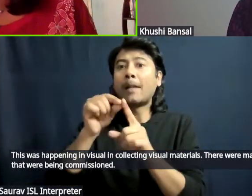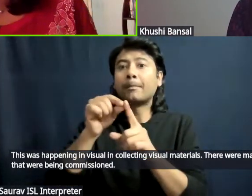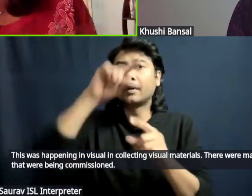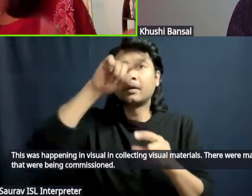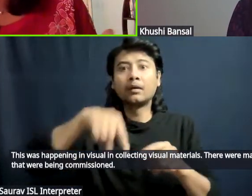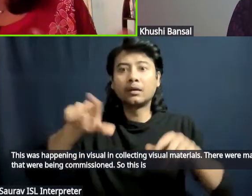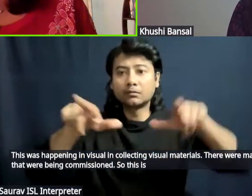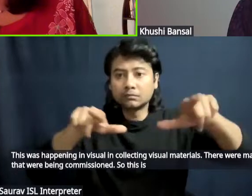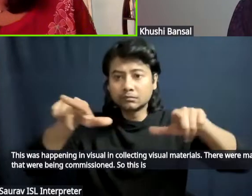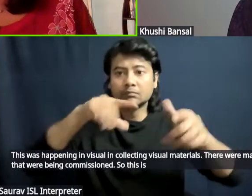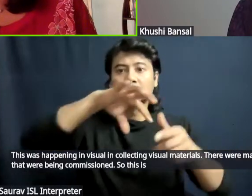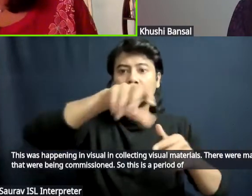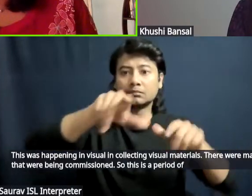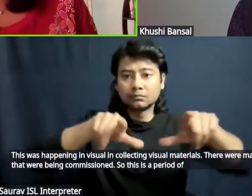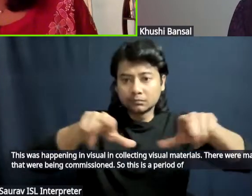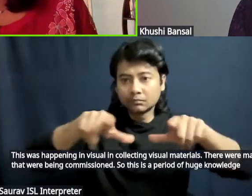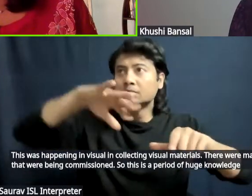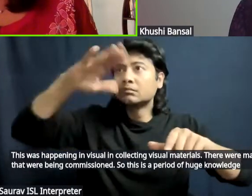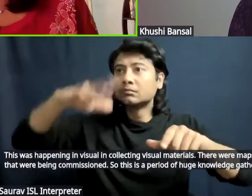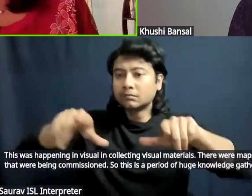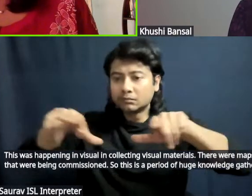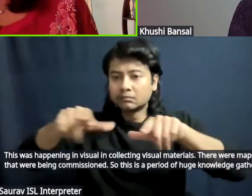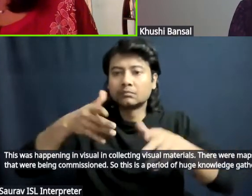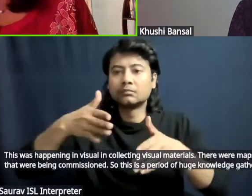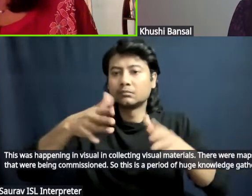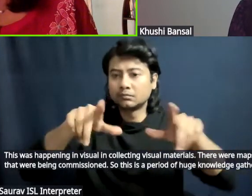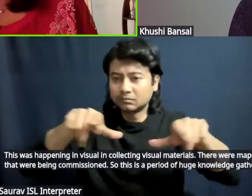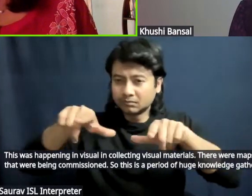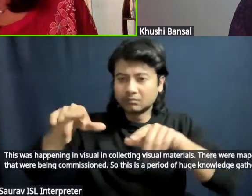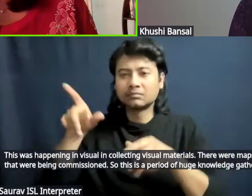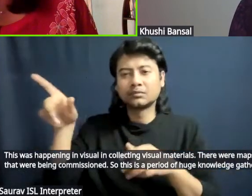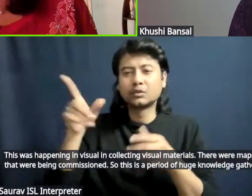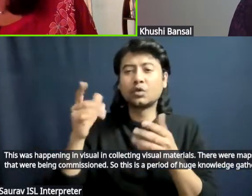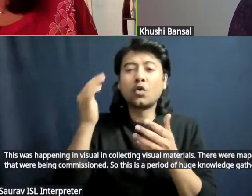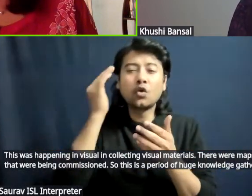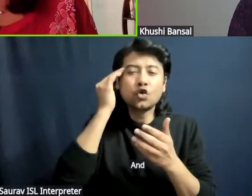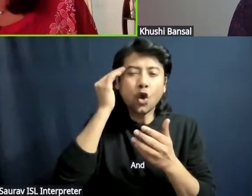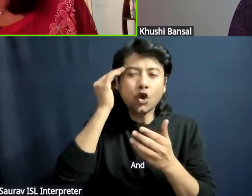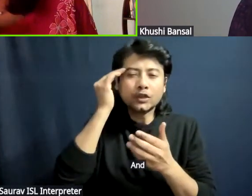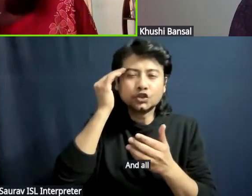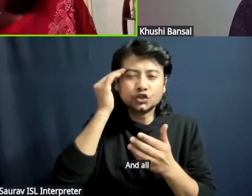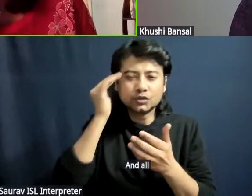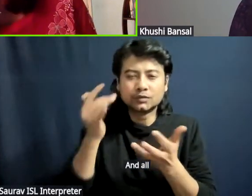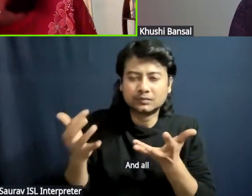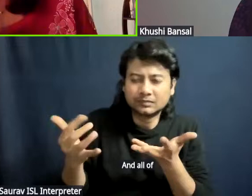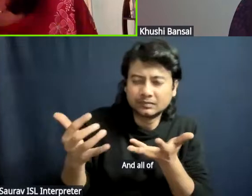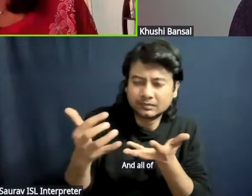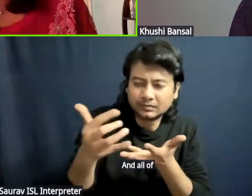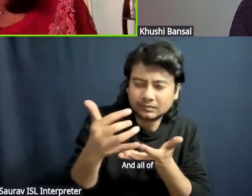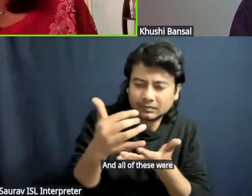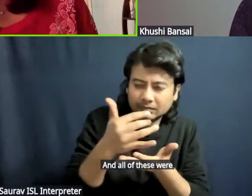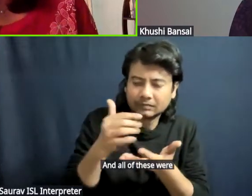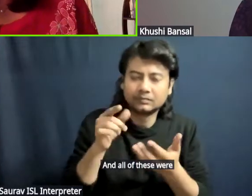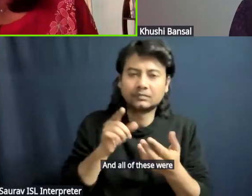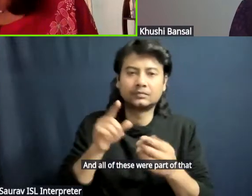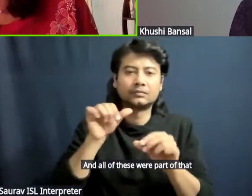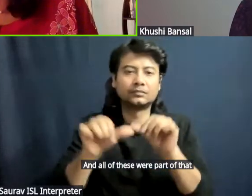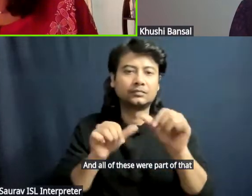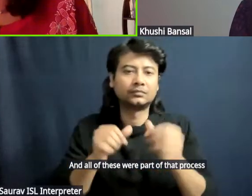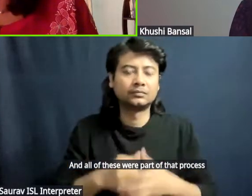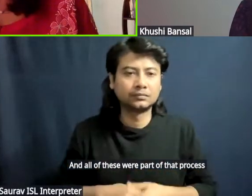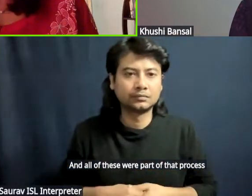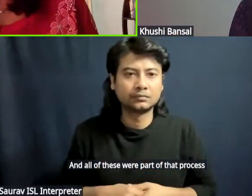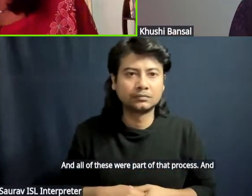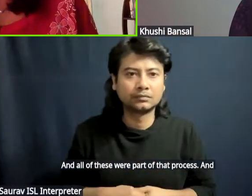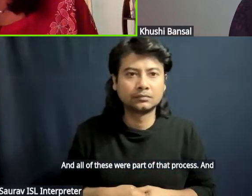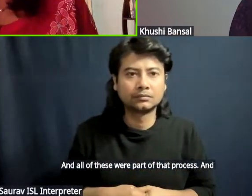period of huge knowledge gathering, and all of these were part of that process. And eventually